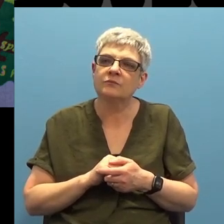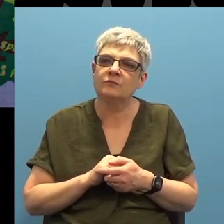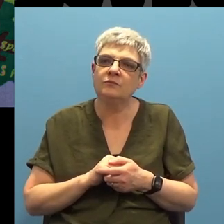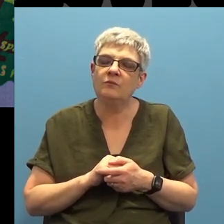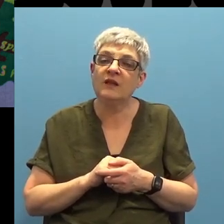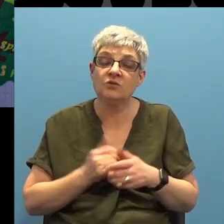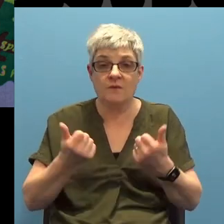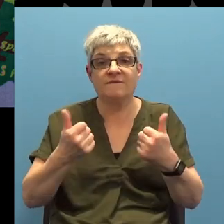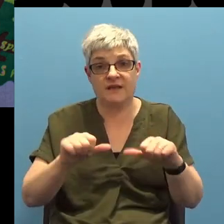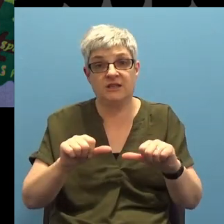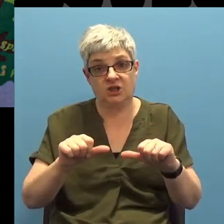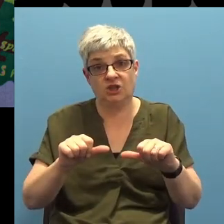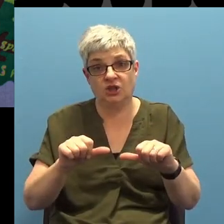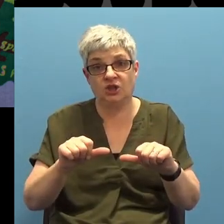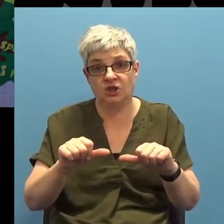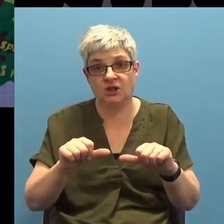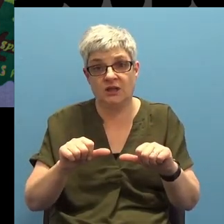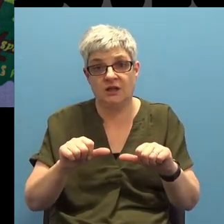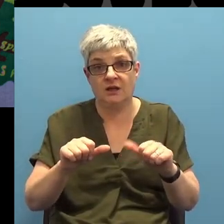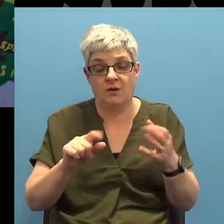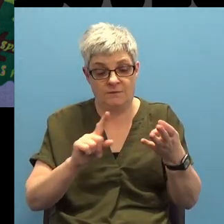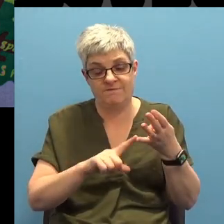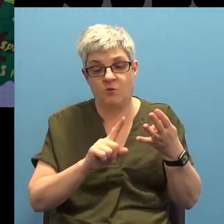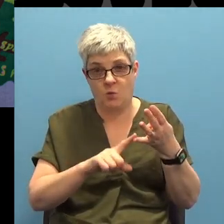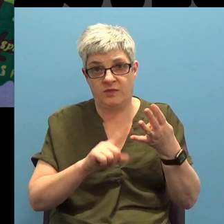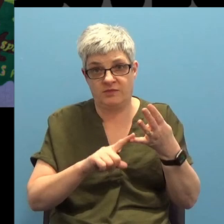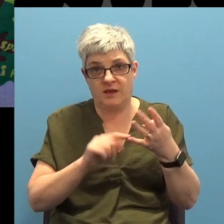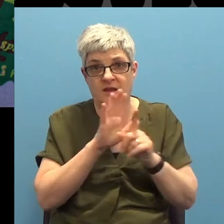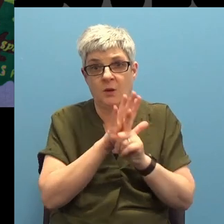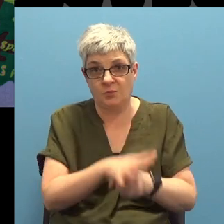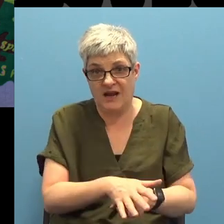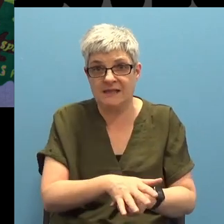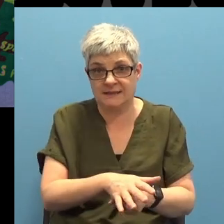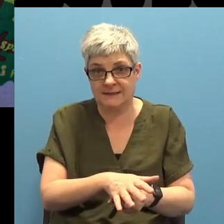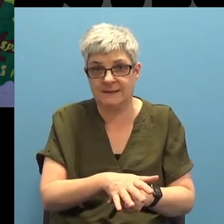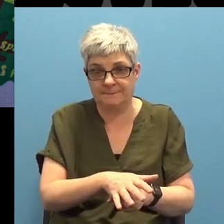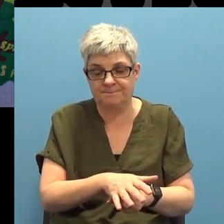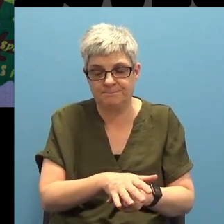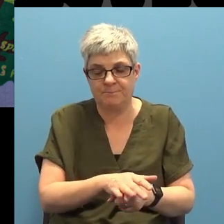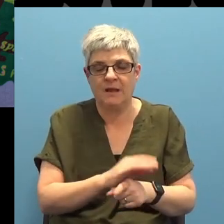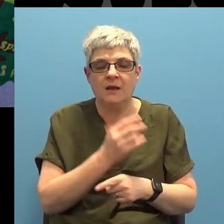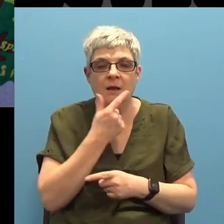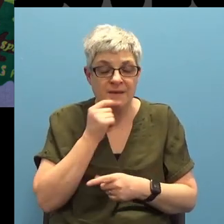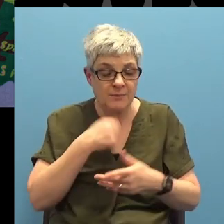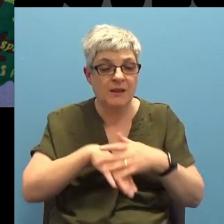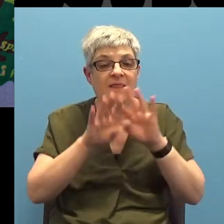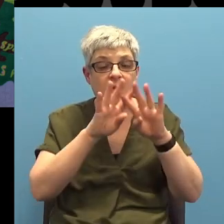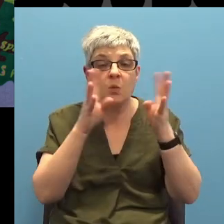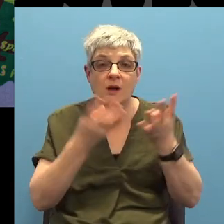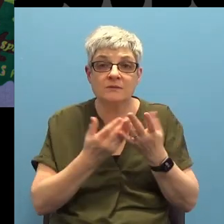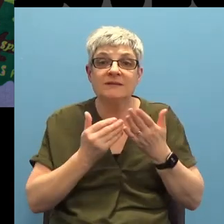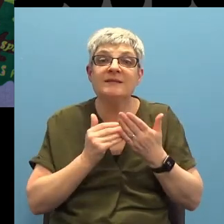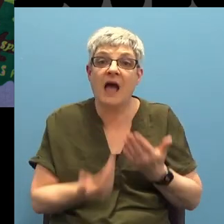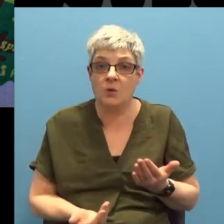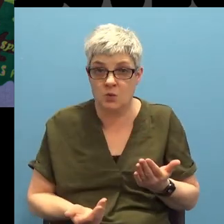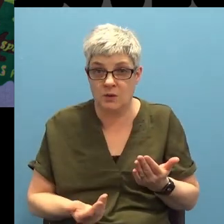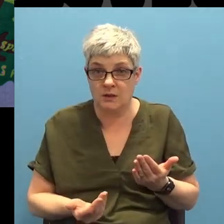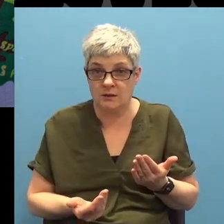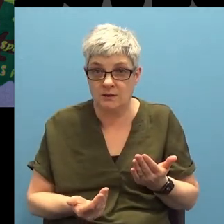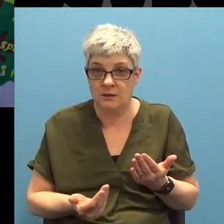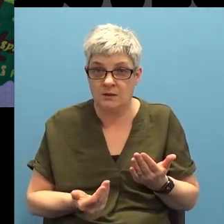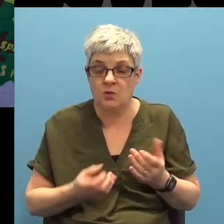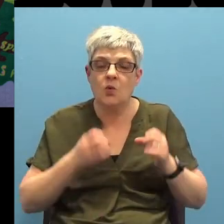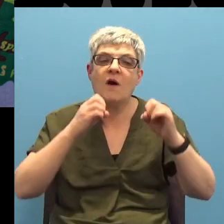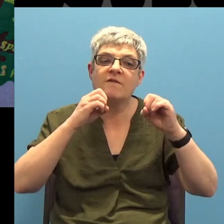And so let me end on the oppressed. There are people in this world right now who